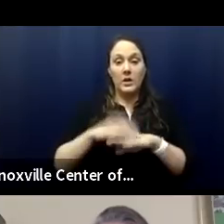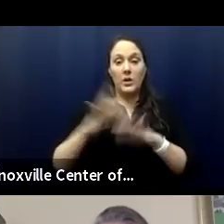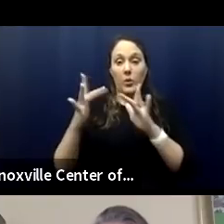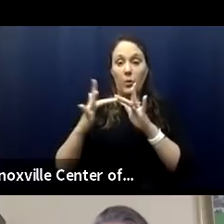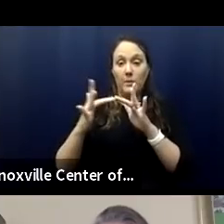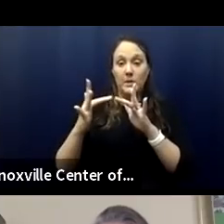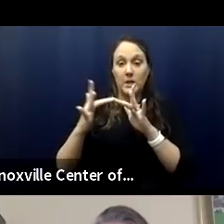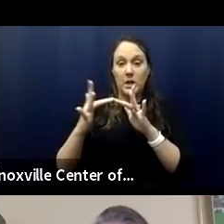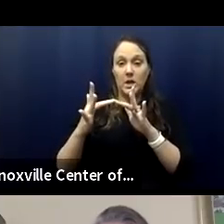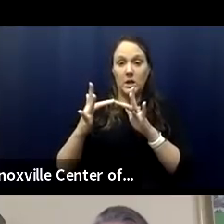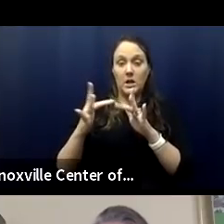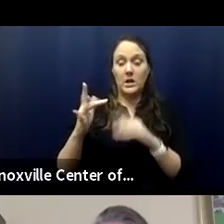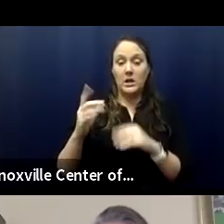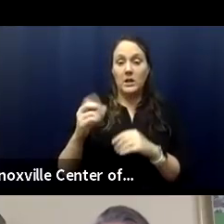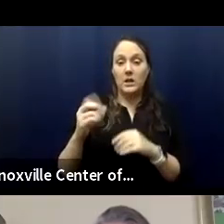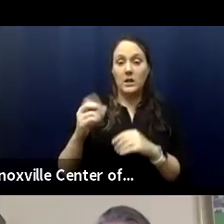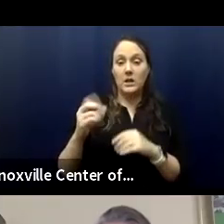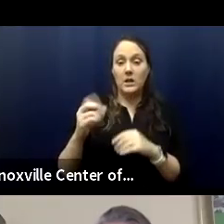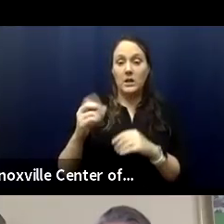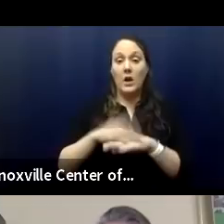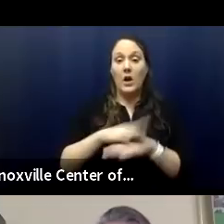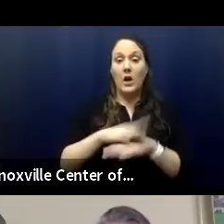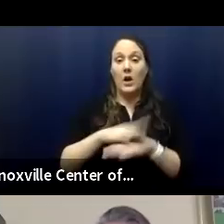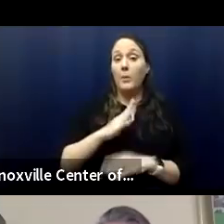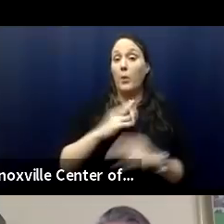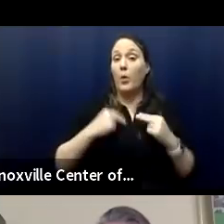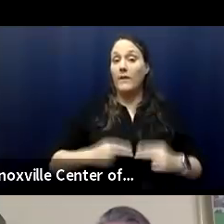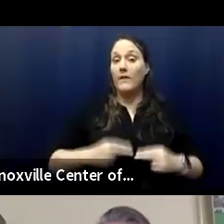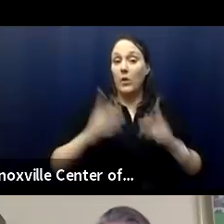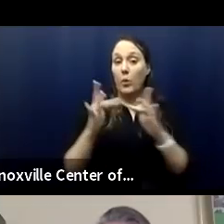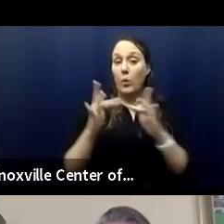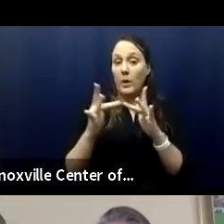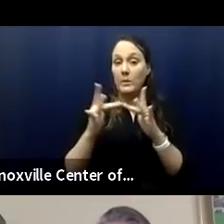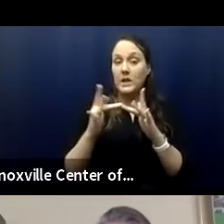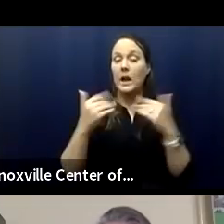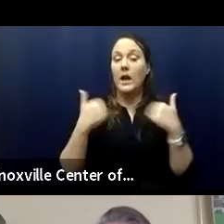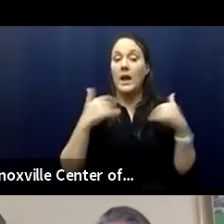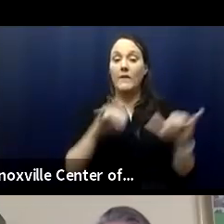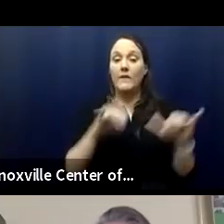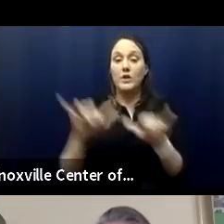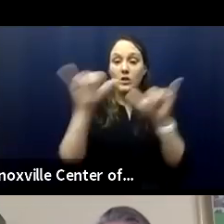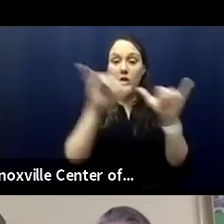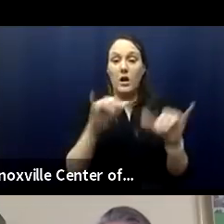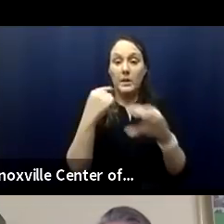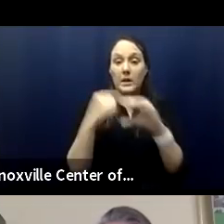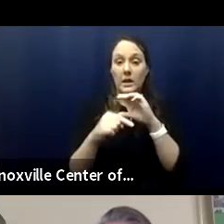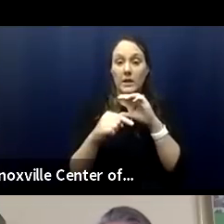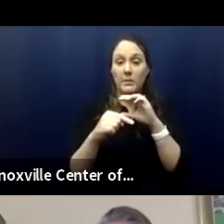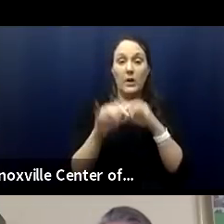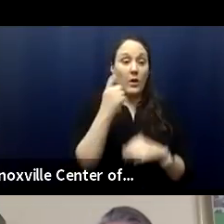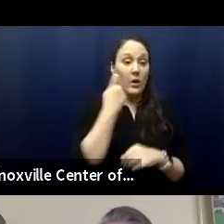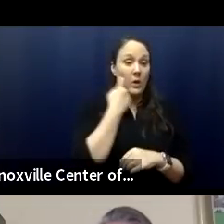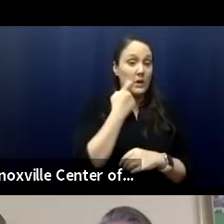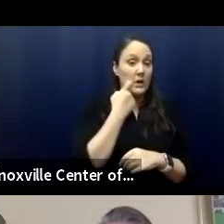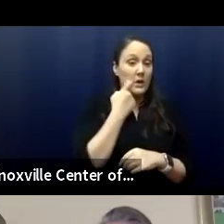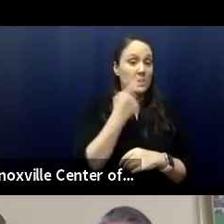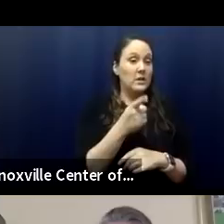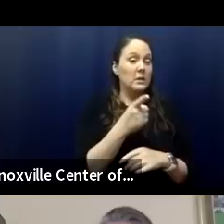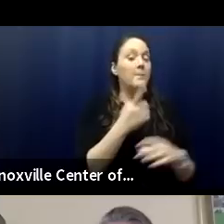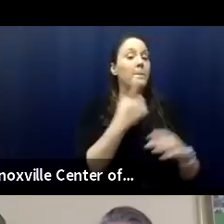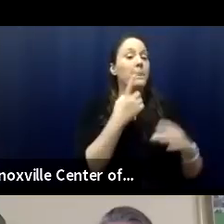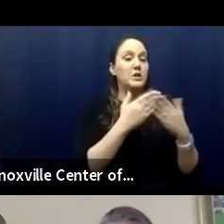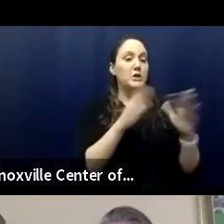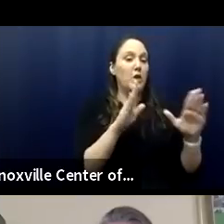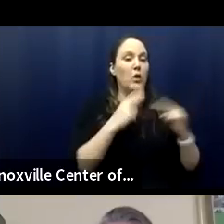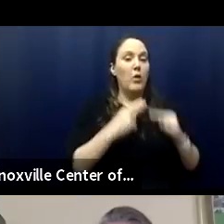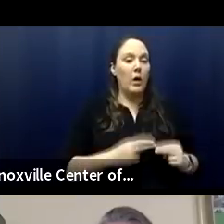County. On the Board of Health webpage is a common email. That the email you just gave out is for general health department inquiries, not